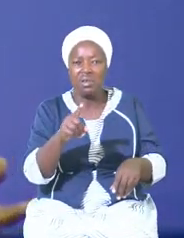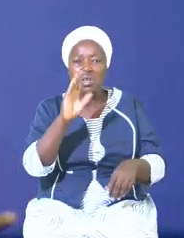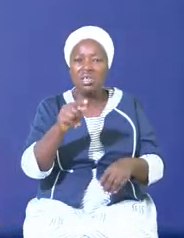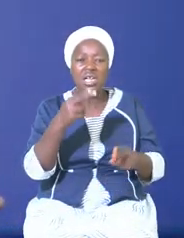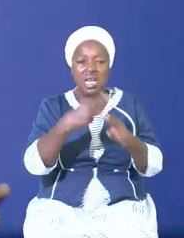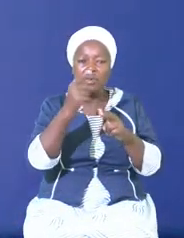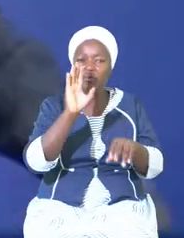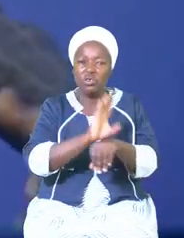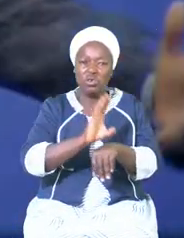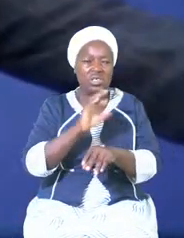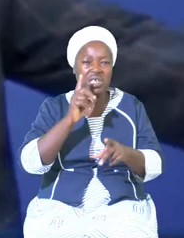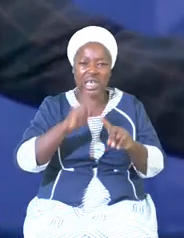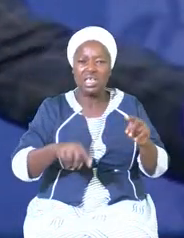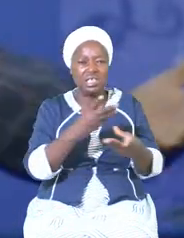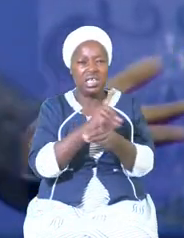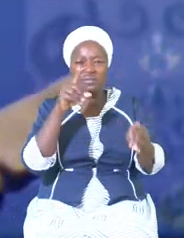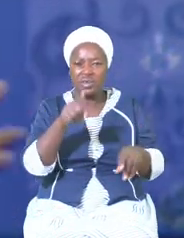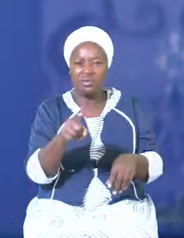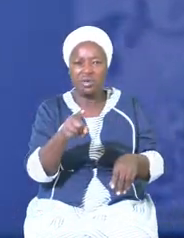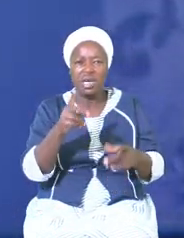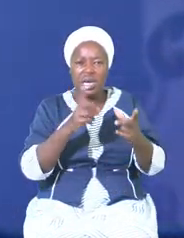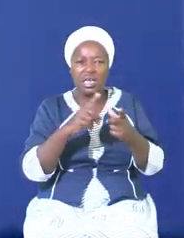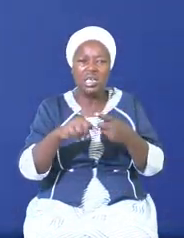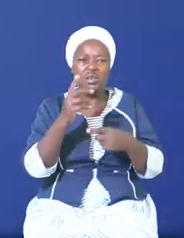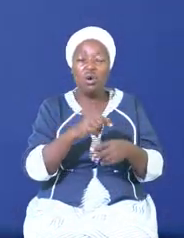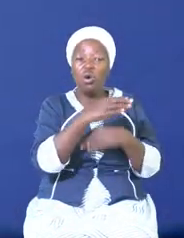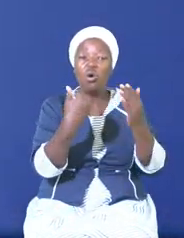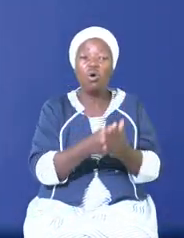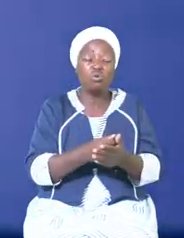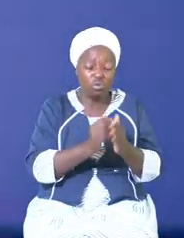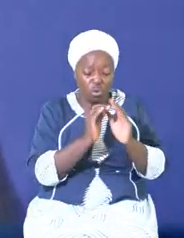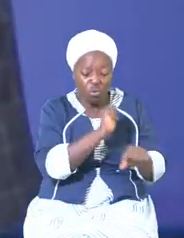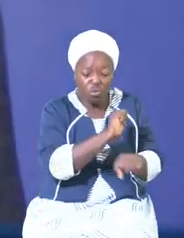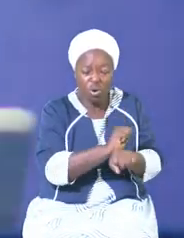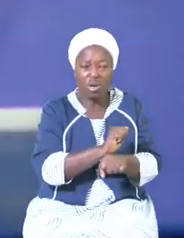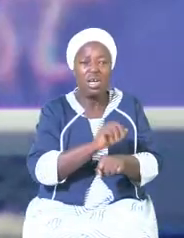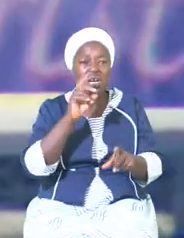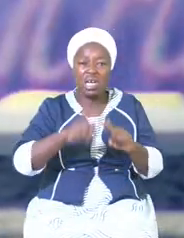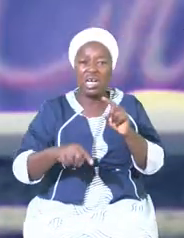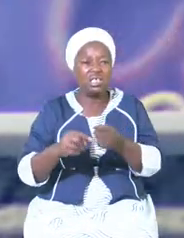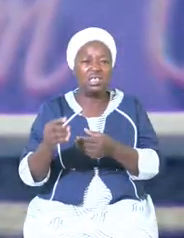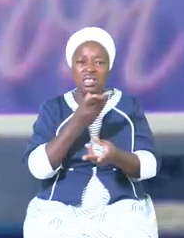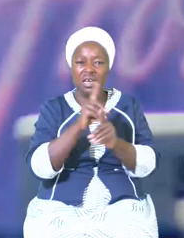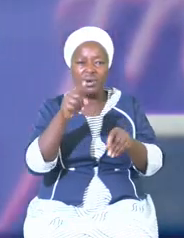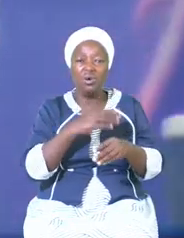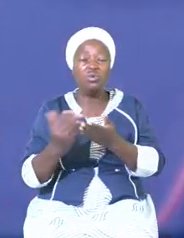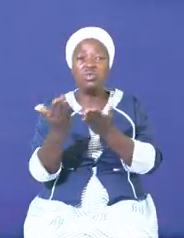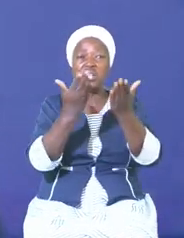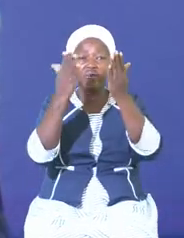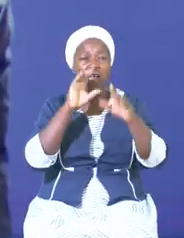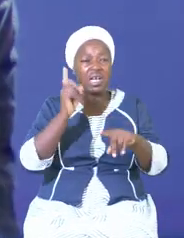cannot deliver you. And your rituals cannot deliver you. And your sacrifices cannot deliver you. And